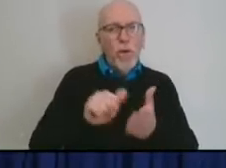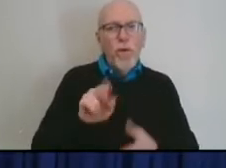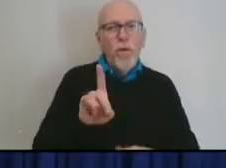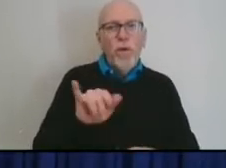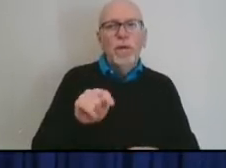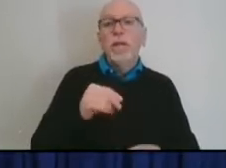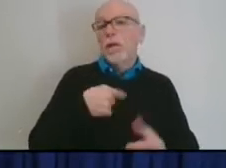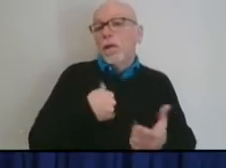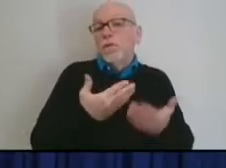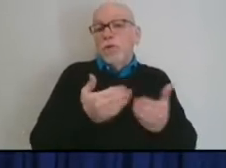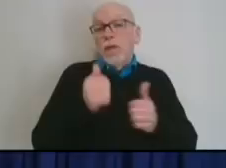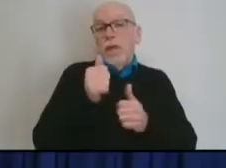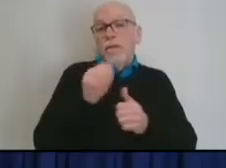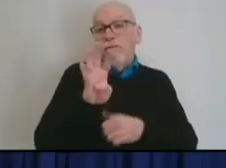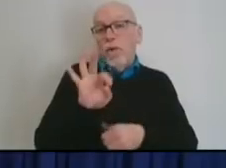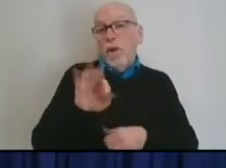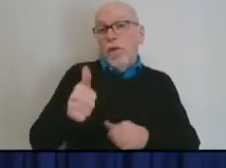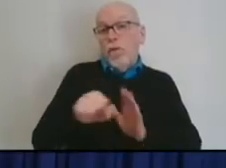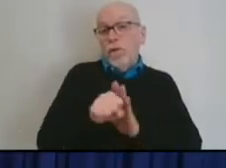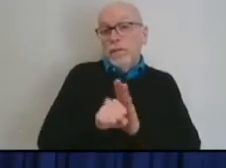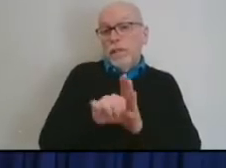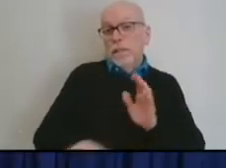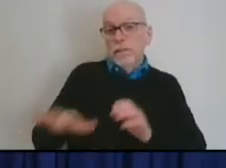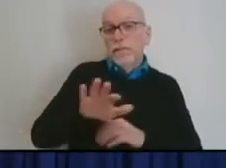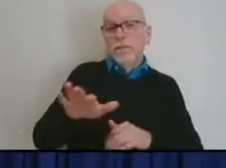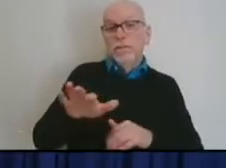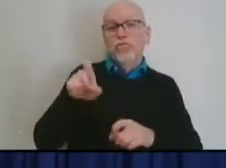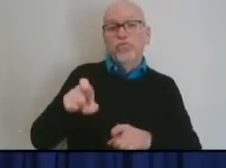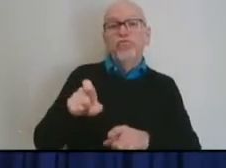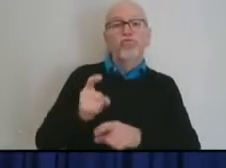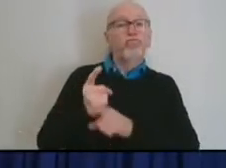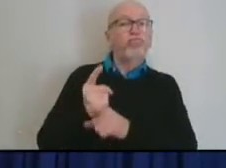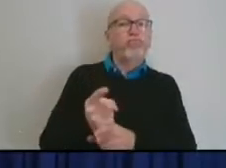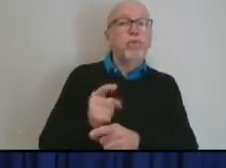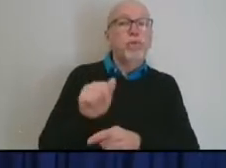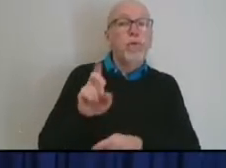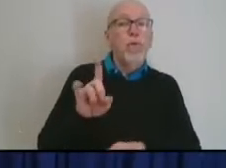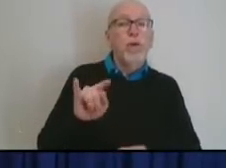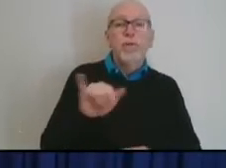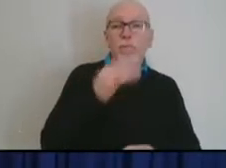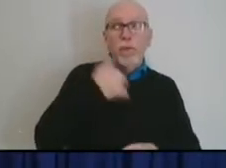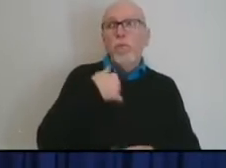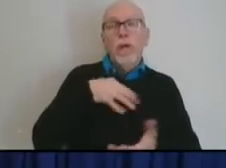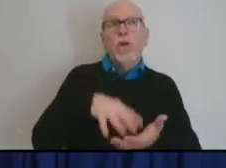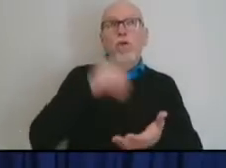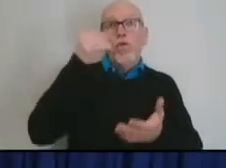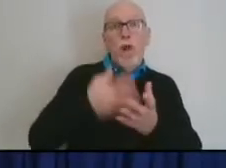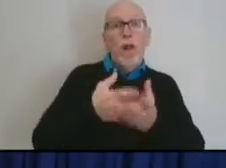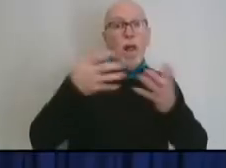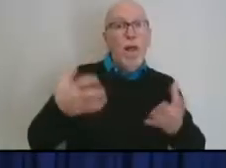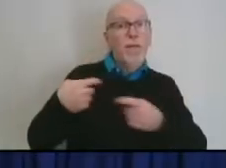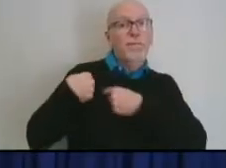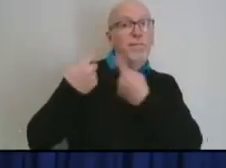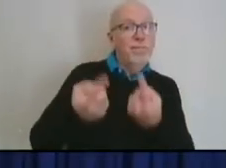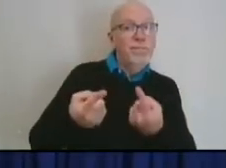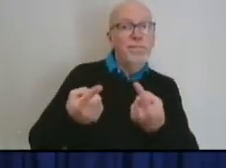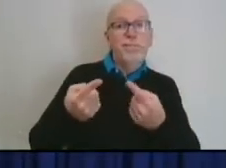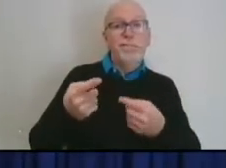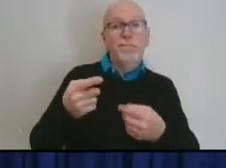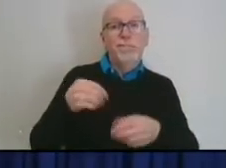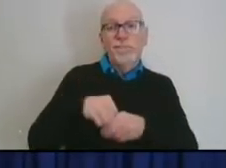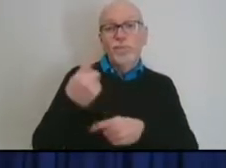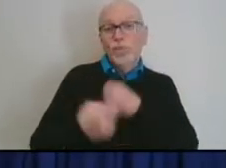every 49 other states continue to do regular audits as well, because we're all learning a lot, over this last